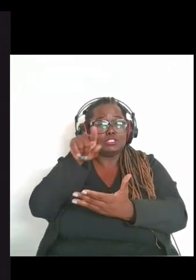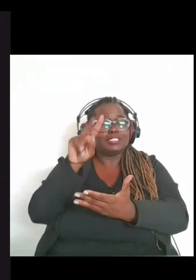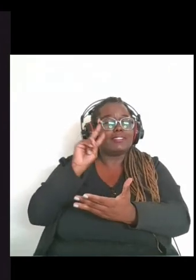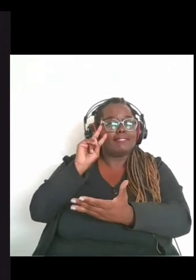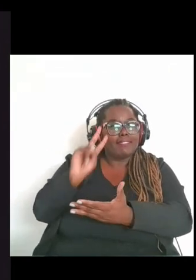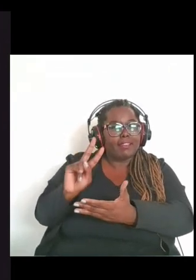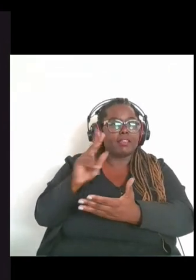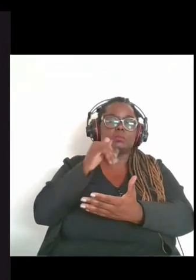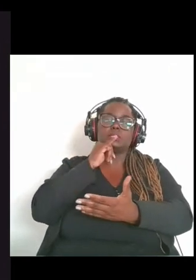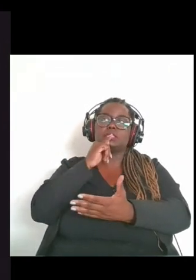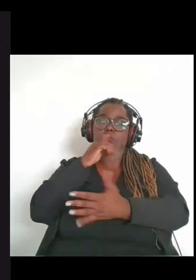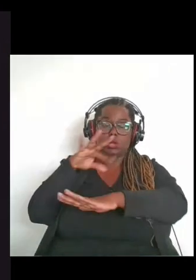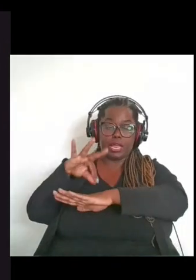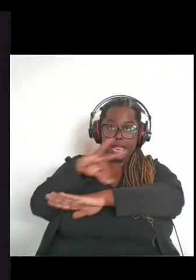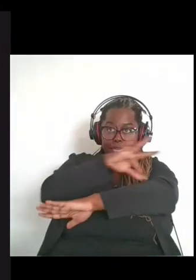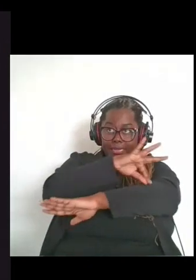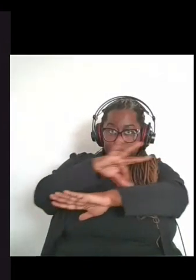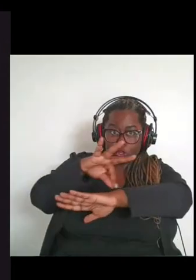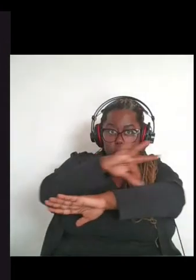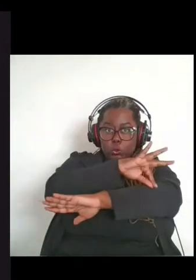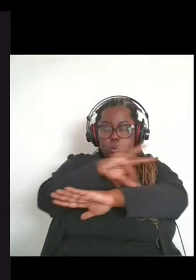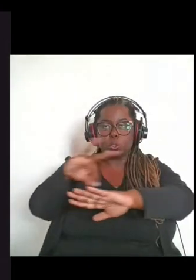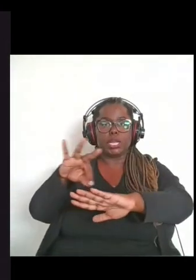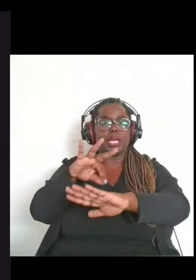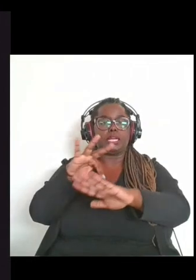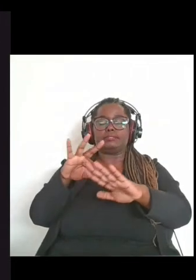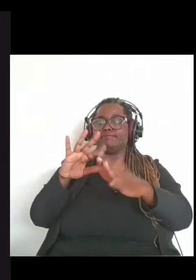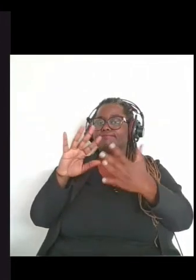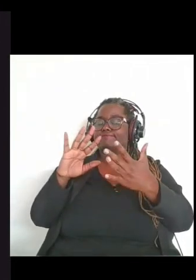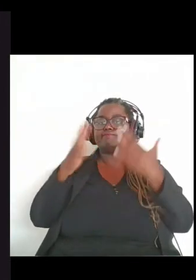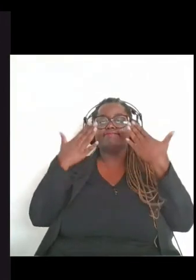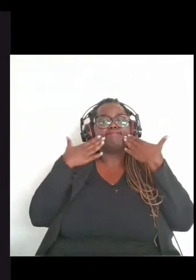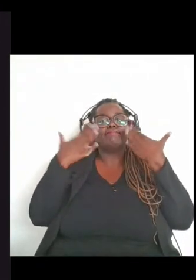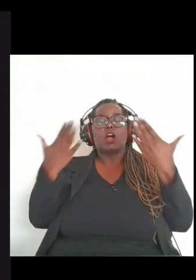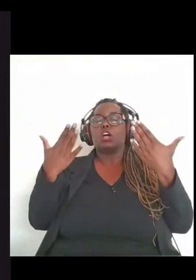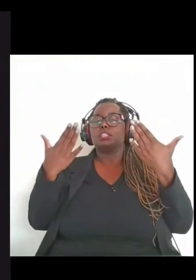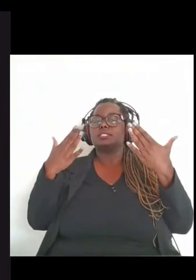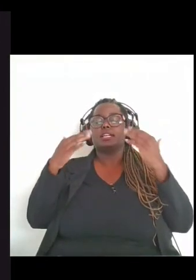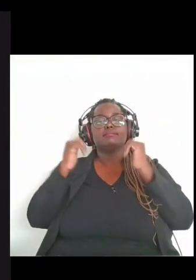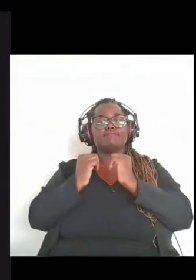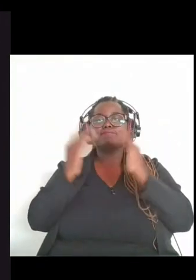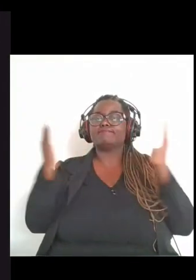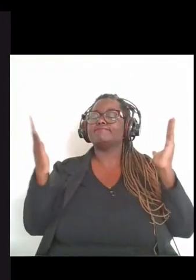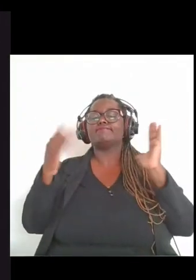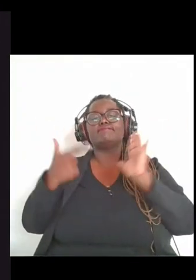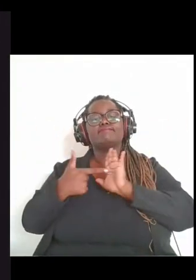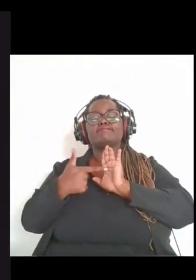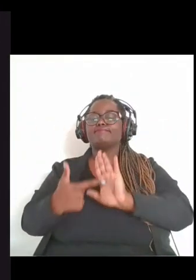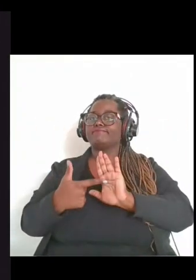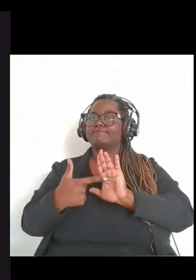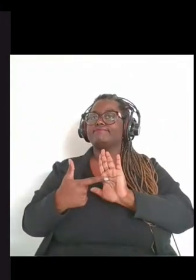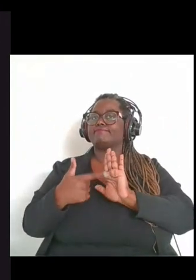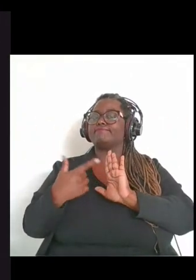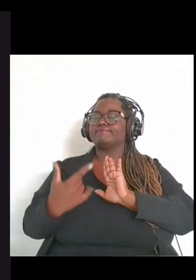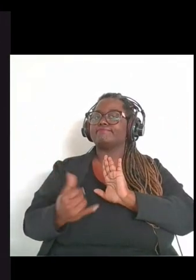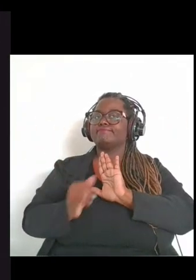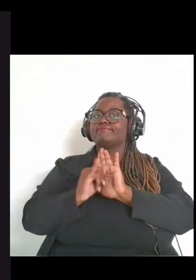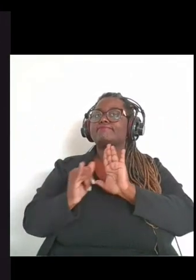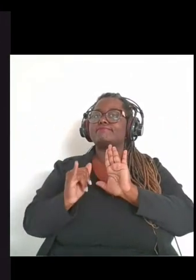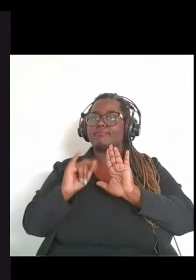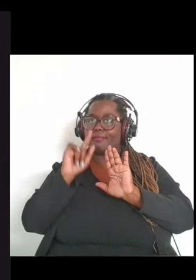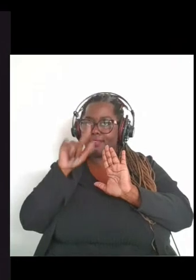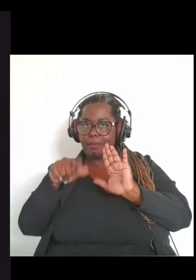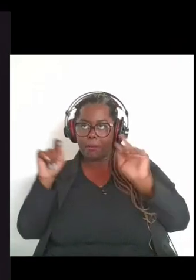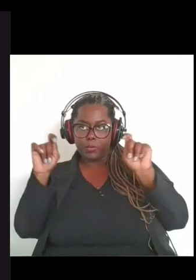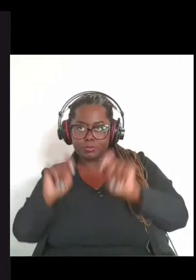do you think that the company coming out of architecture can help us find a different